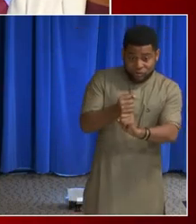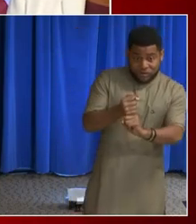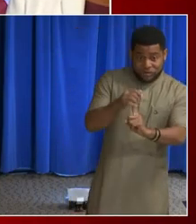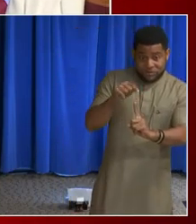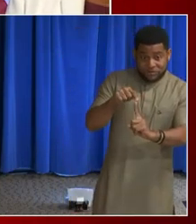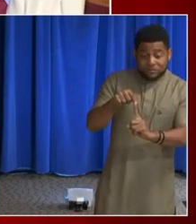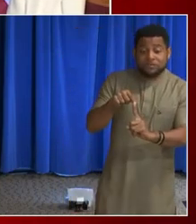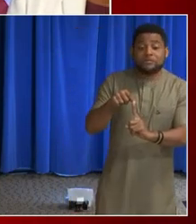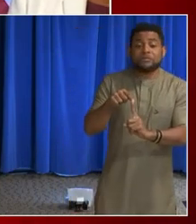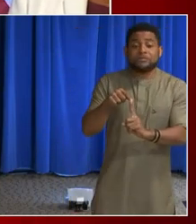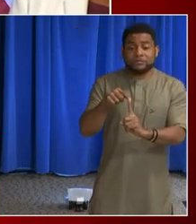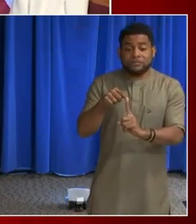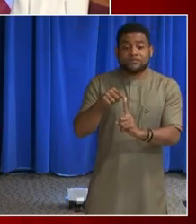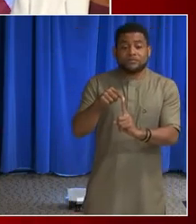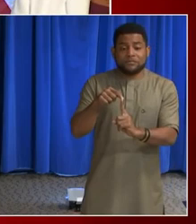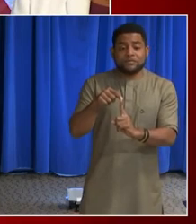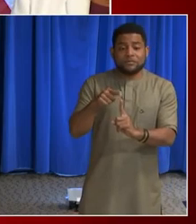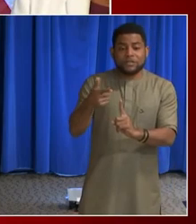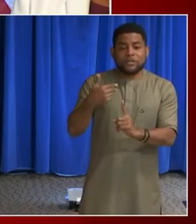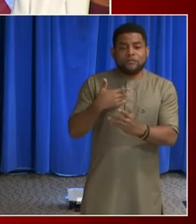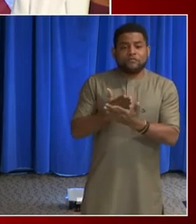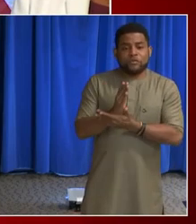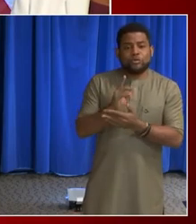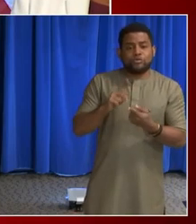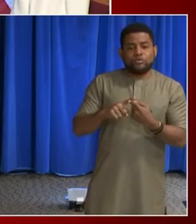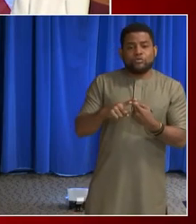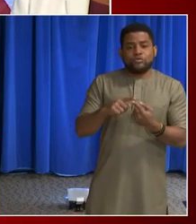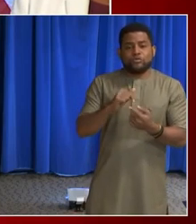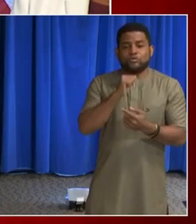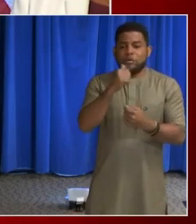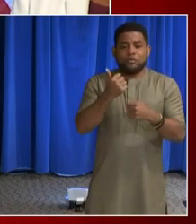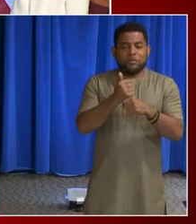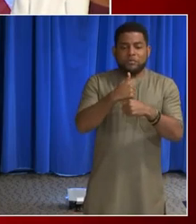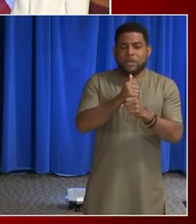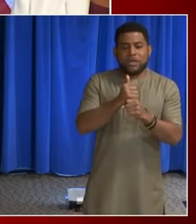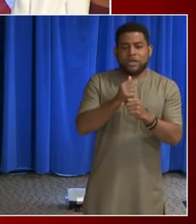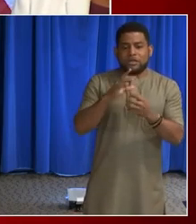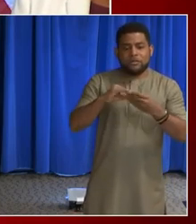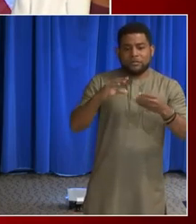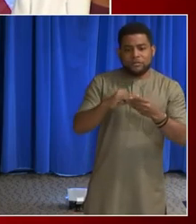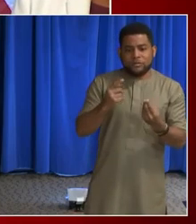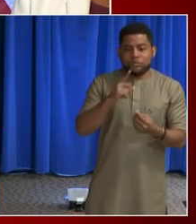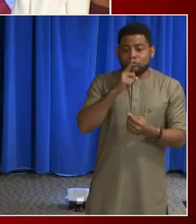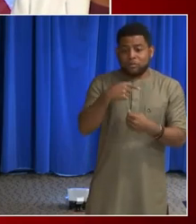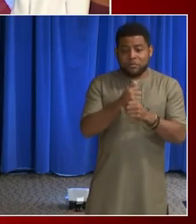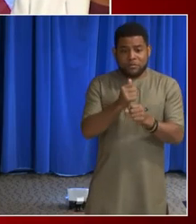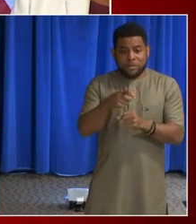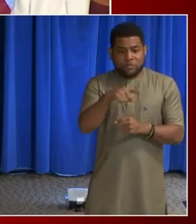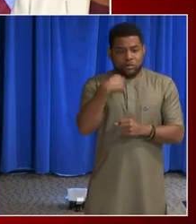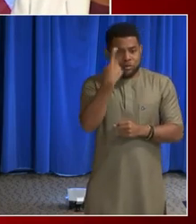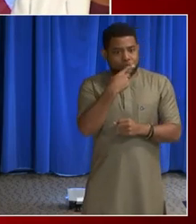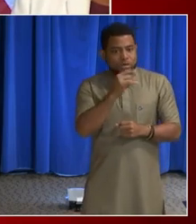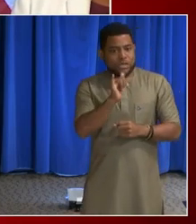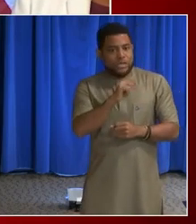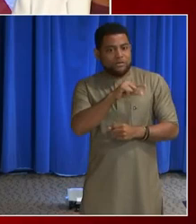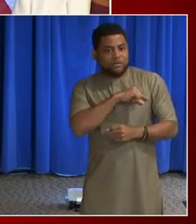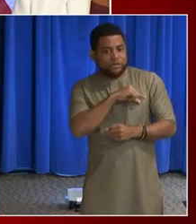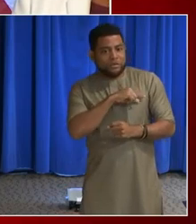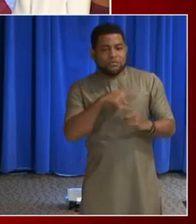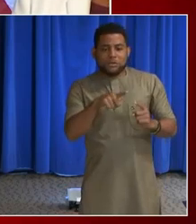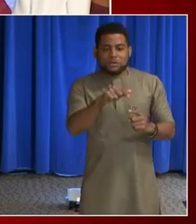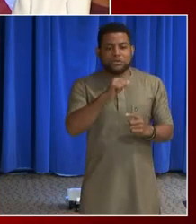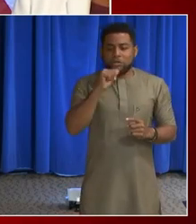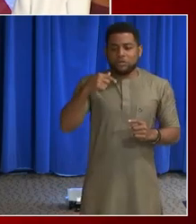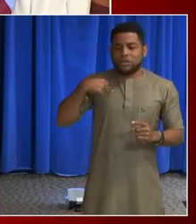has a right to not make statements to self-incriminate himself. So he has not relayed that to us. We do know that in a